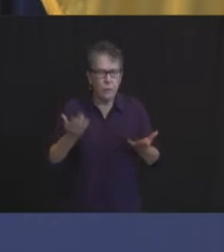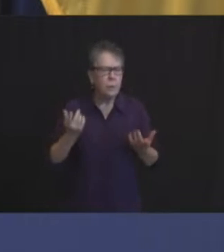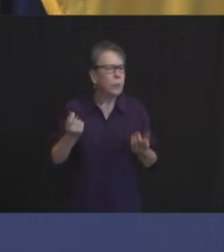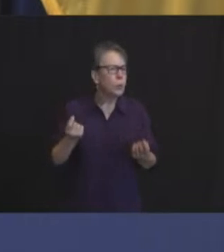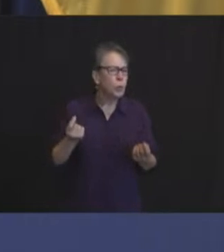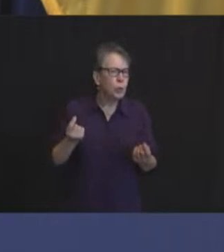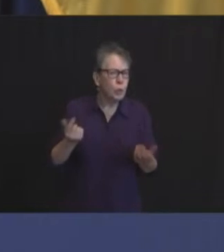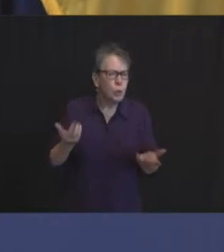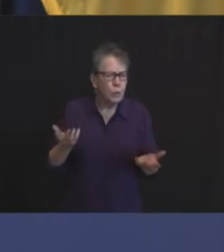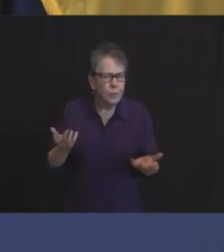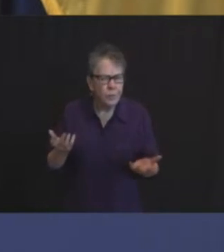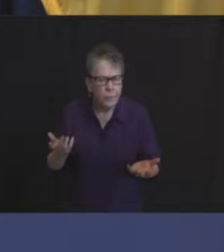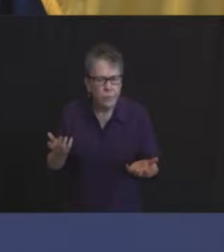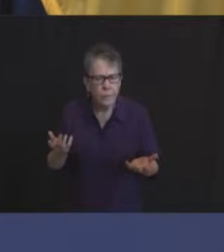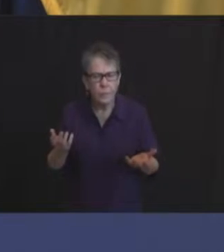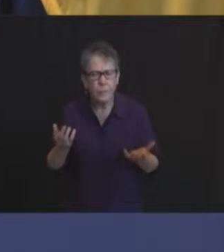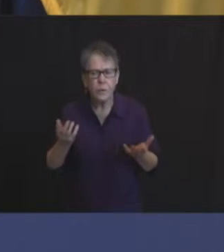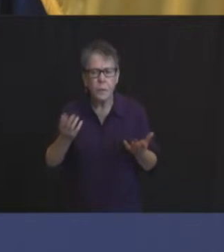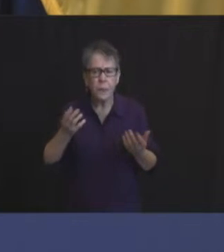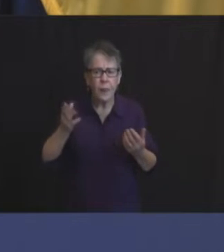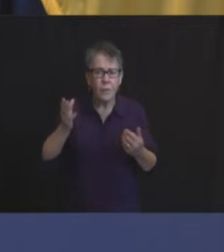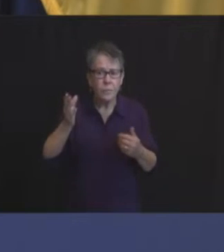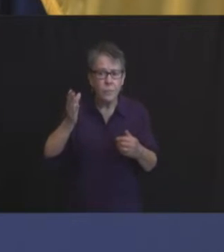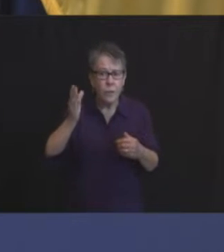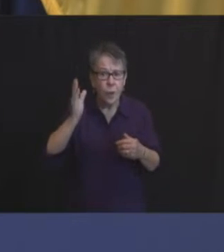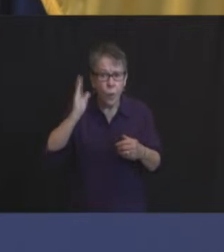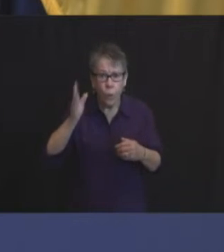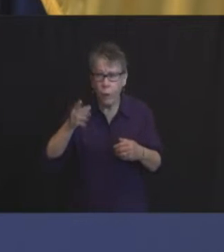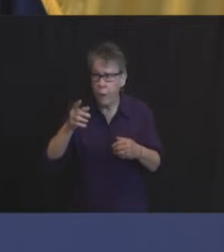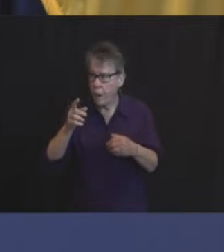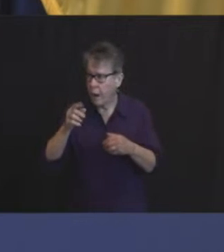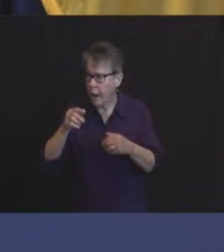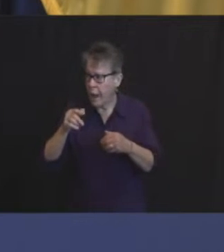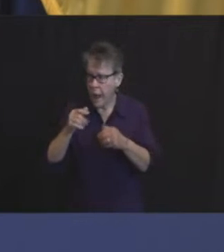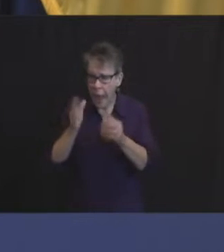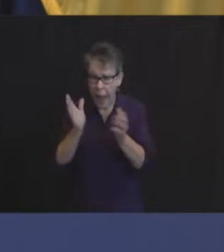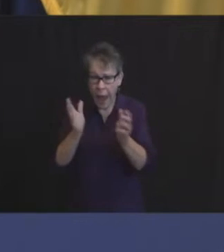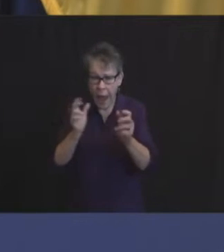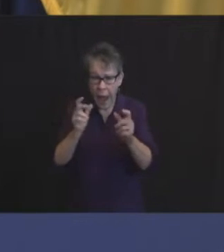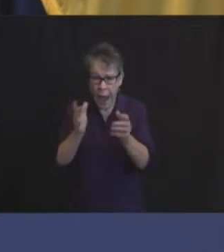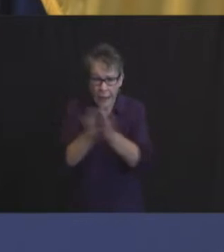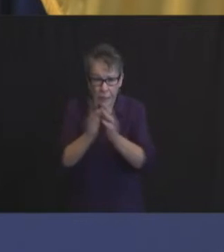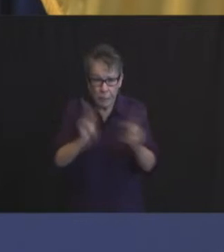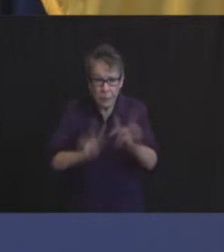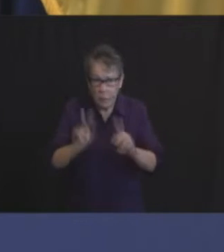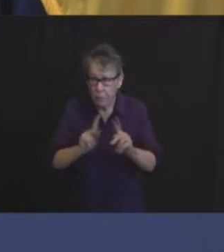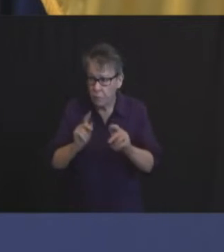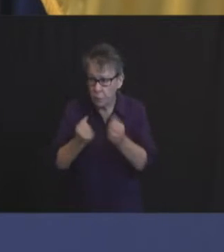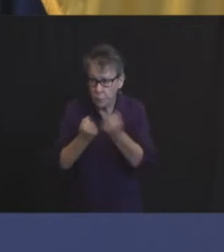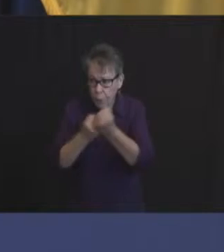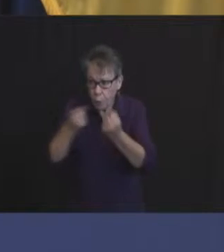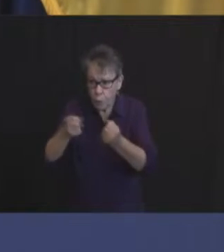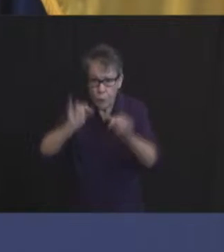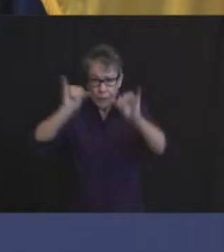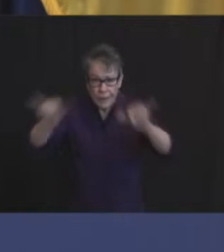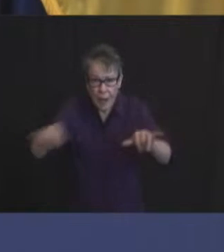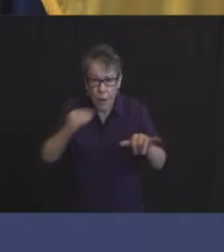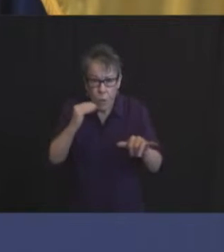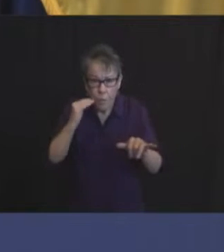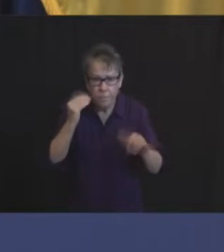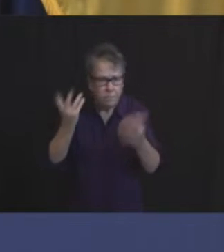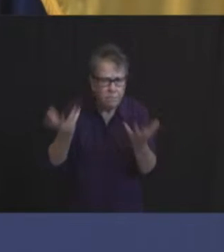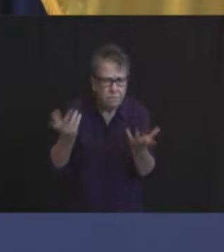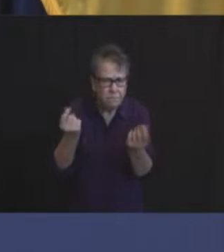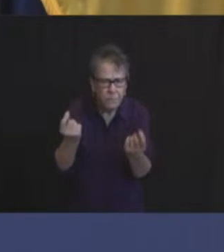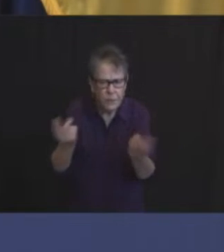State House potentially on Sunday? For Colonel Callahan, have you received any evidence or indications that any current or former